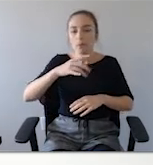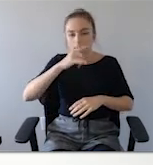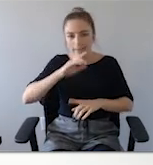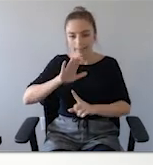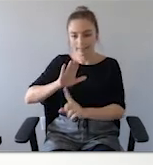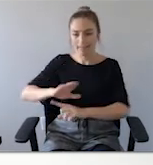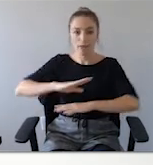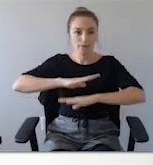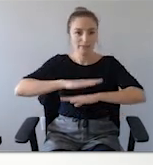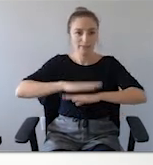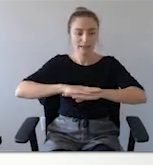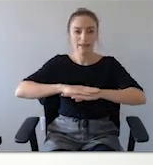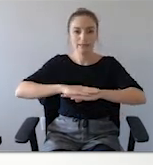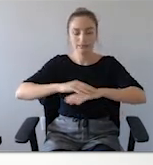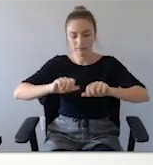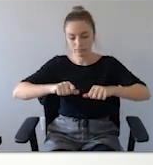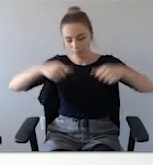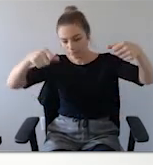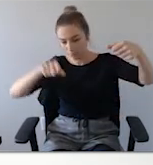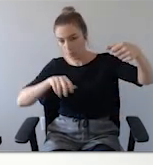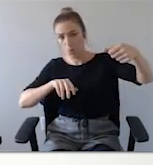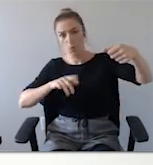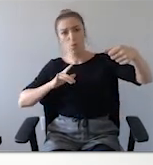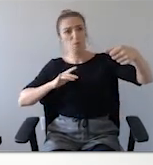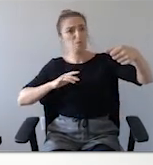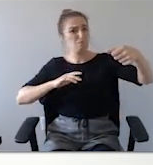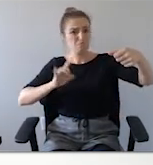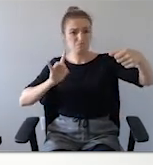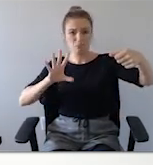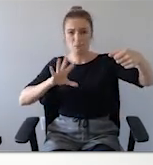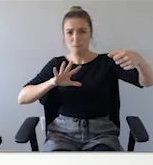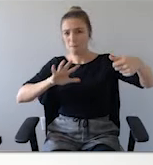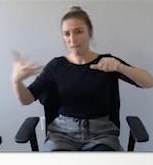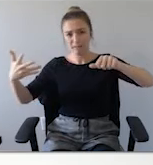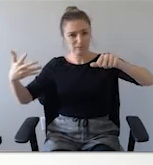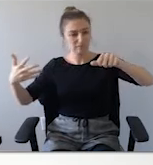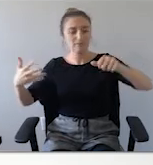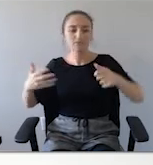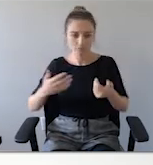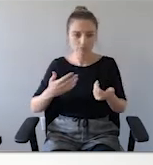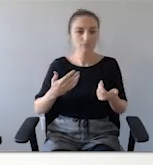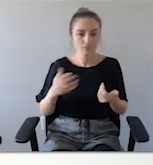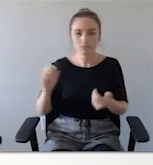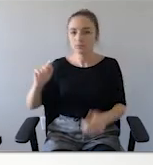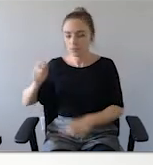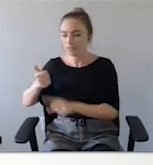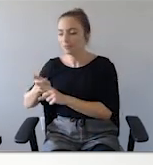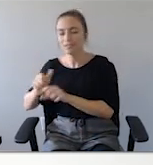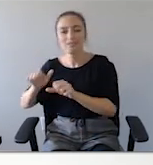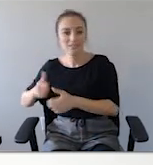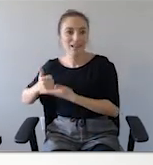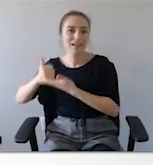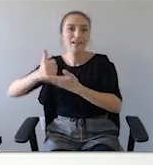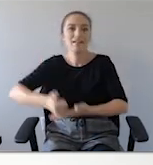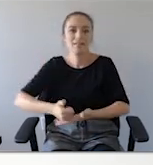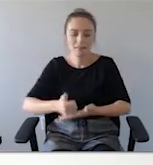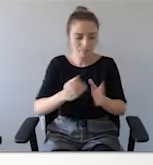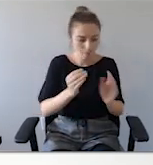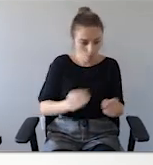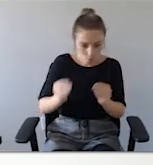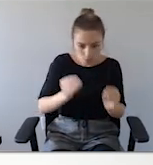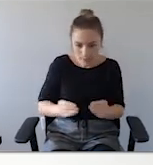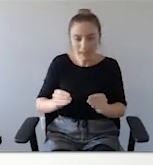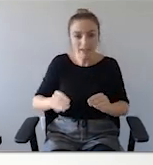floor, that's organization. That's an OT can help with that. They help them organize their environment, their brain,